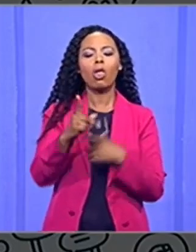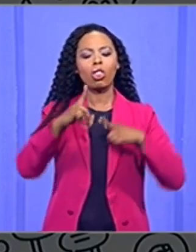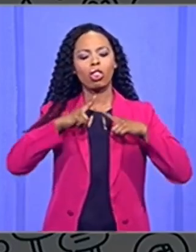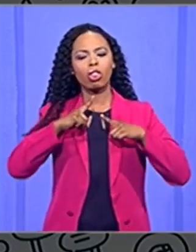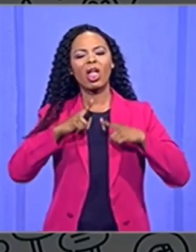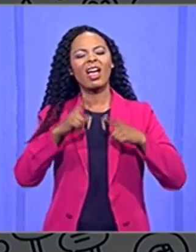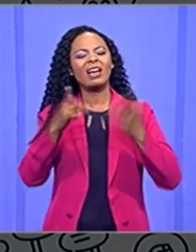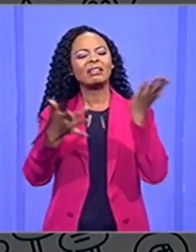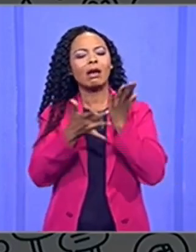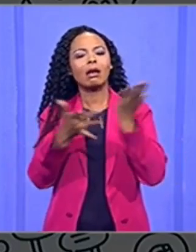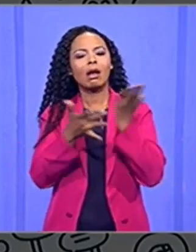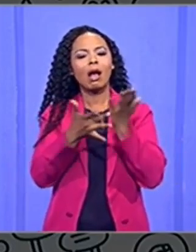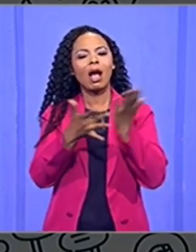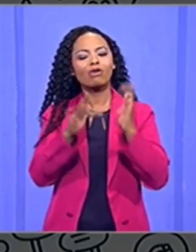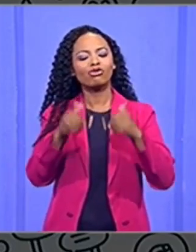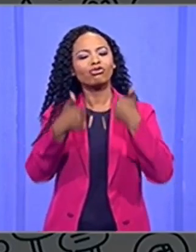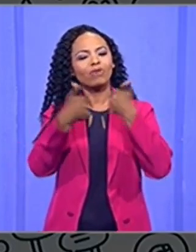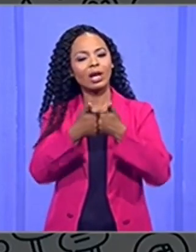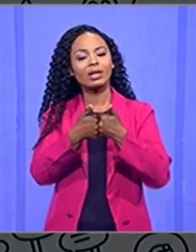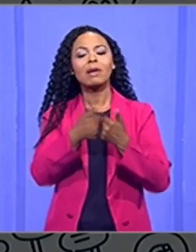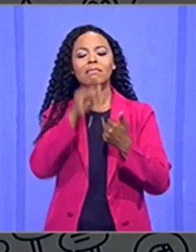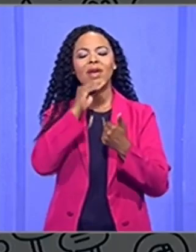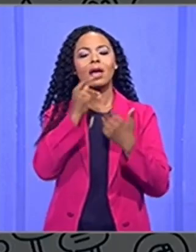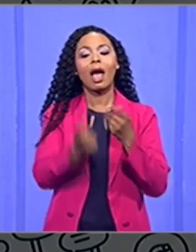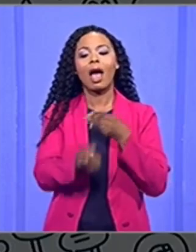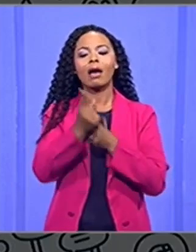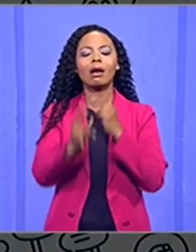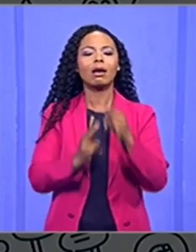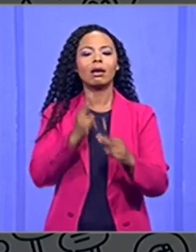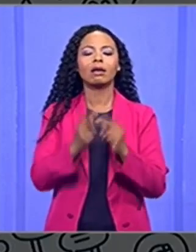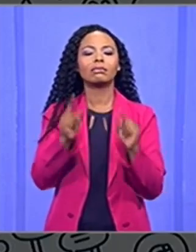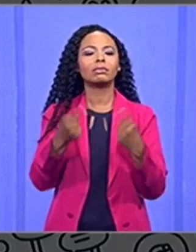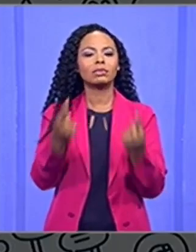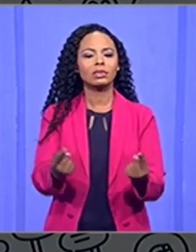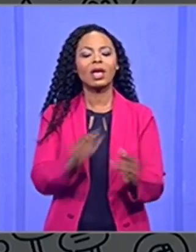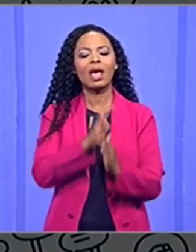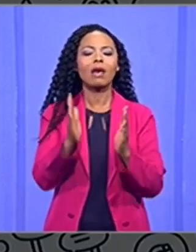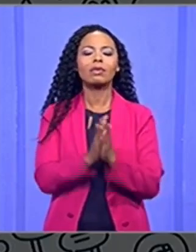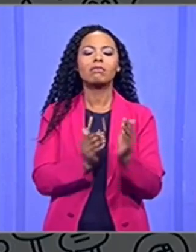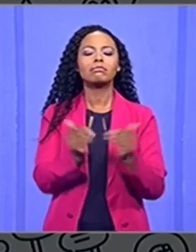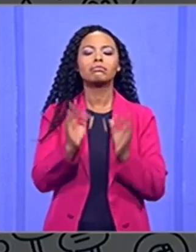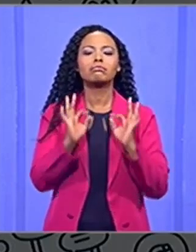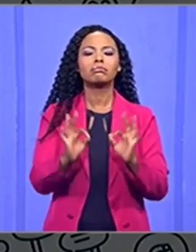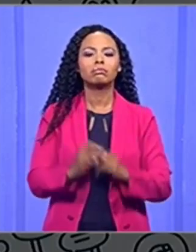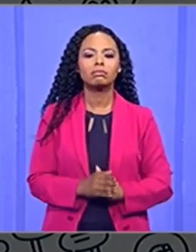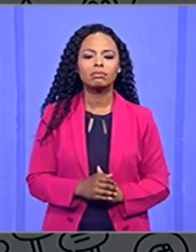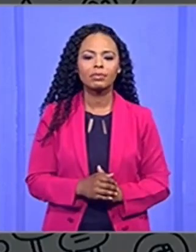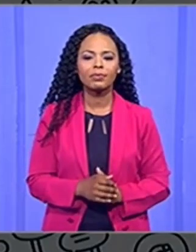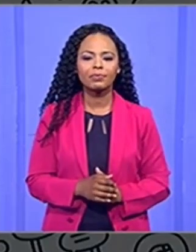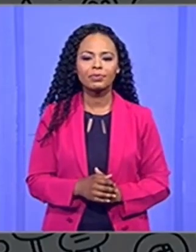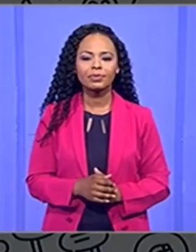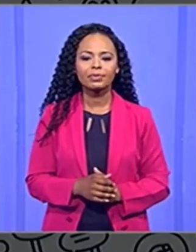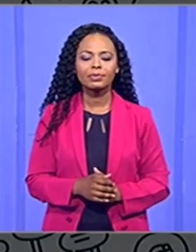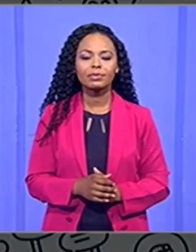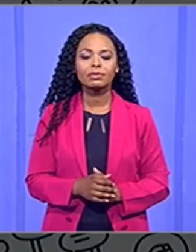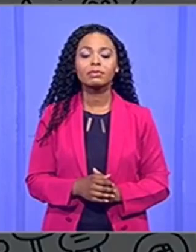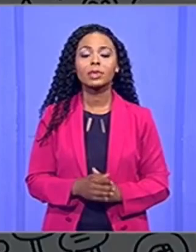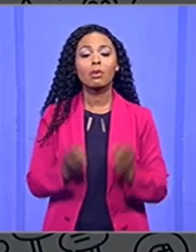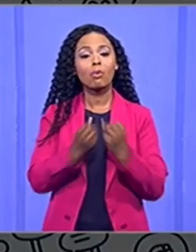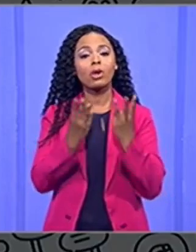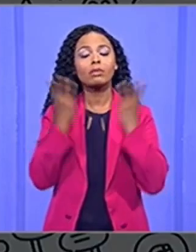mafaratlhatlha se ka se ke sa tlhola se ipoeletsa tsotlhe di tla tsamaya ka tolang. Baamogedi ba abilwe ke seno